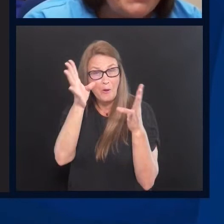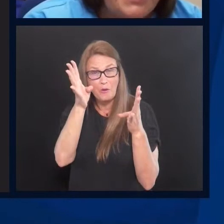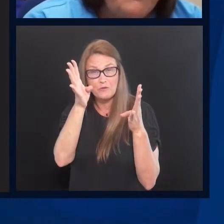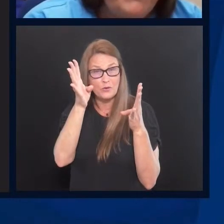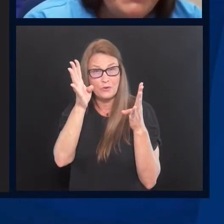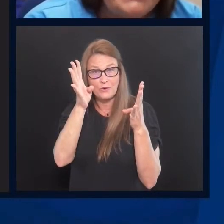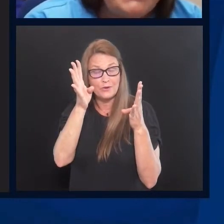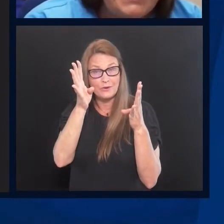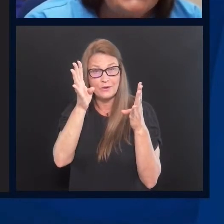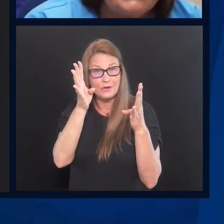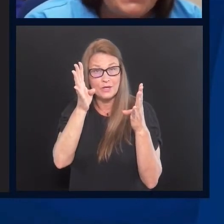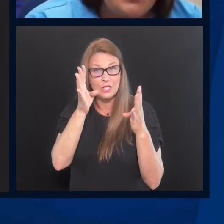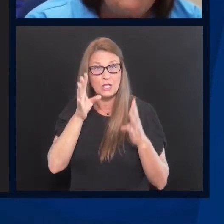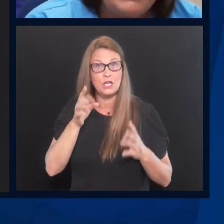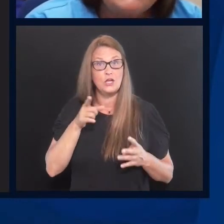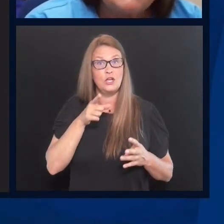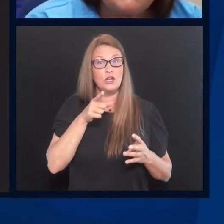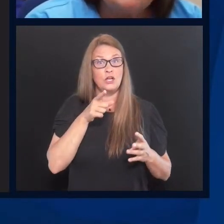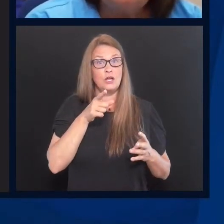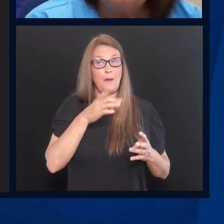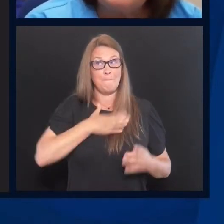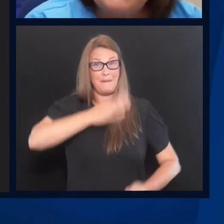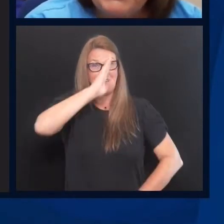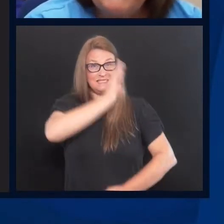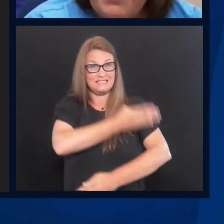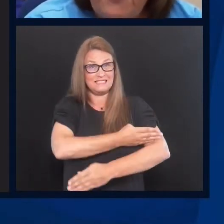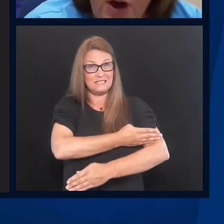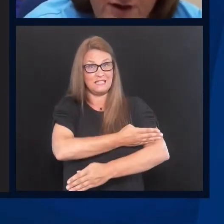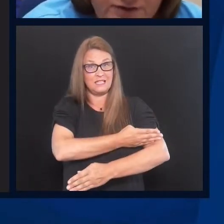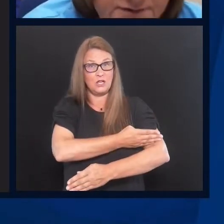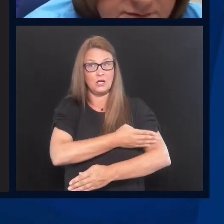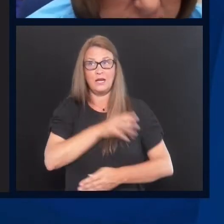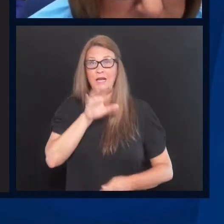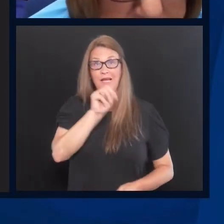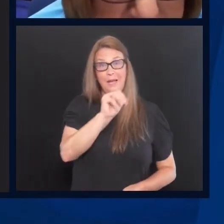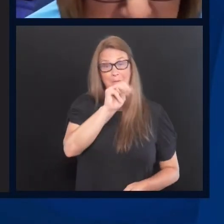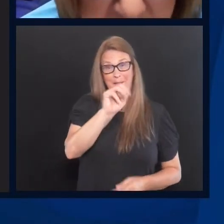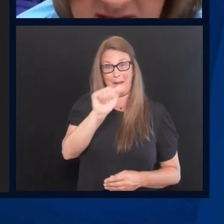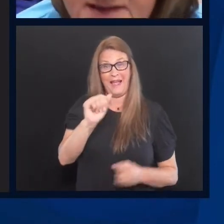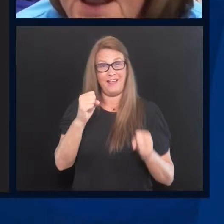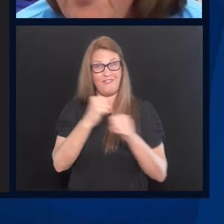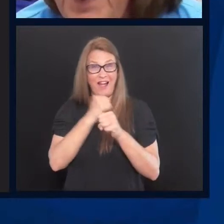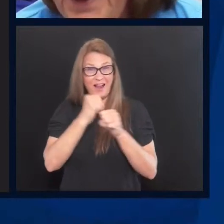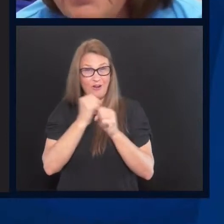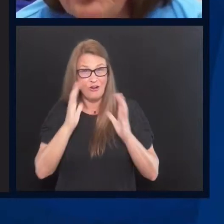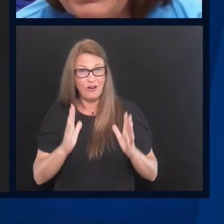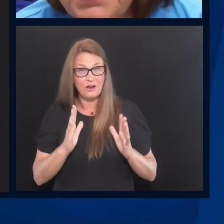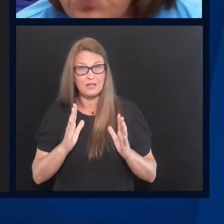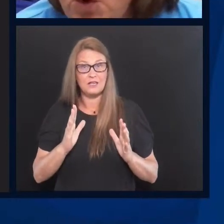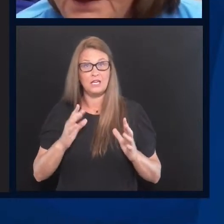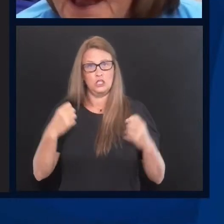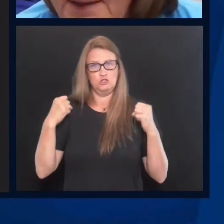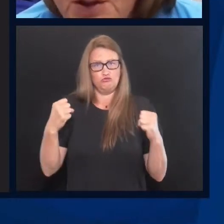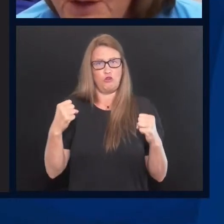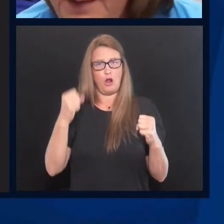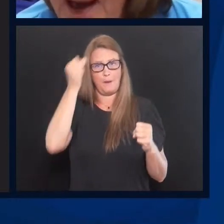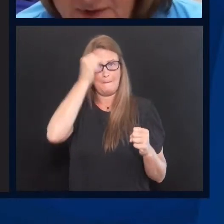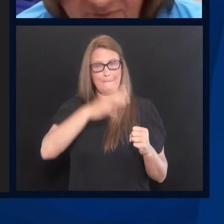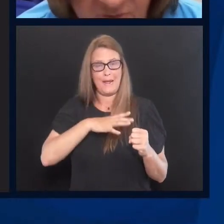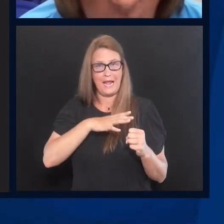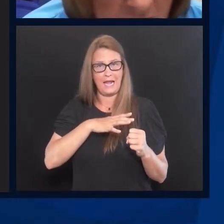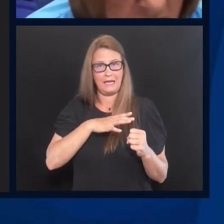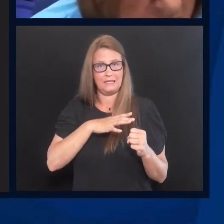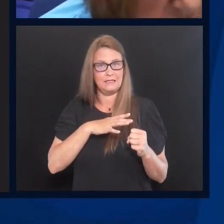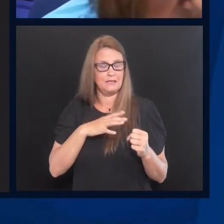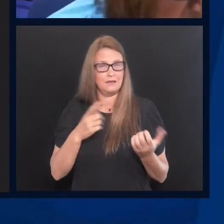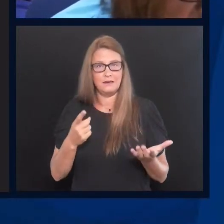I mean, if it can take down my son, the MMA fighter, the tough man, which he's 1 times 3,